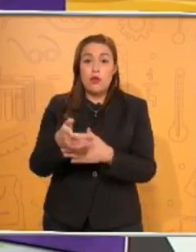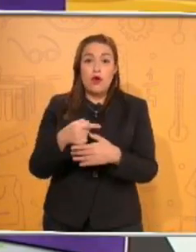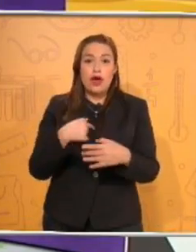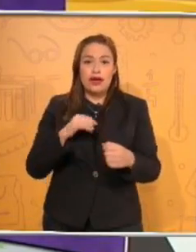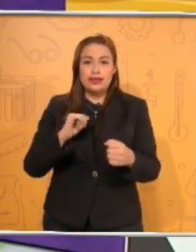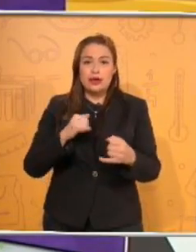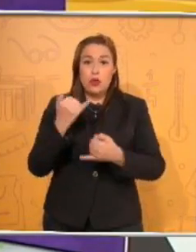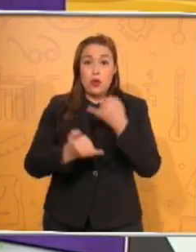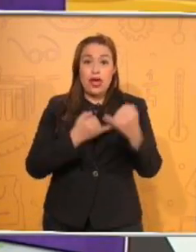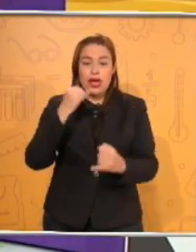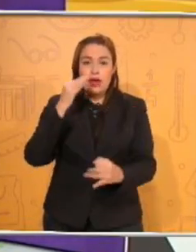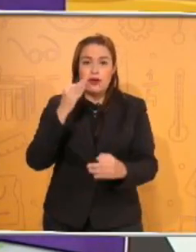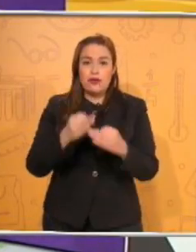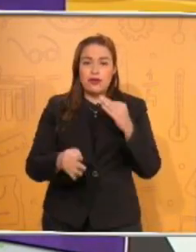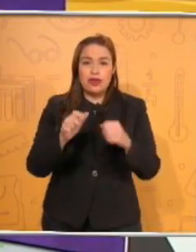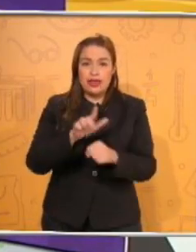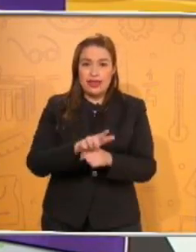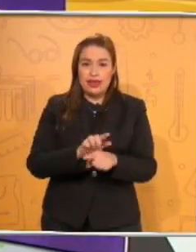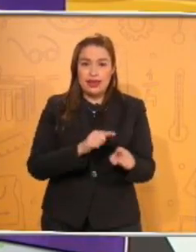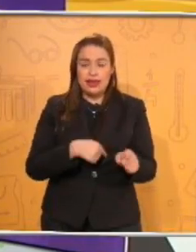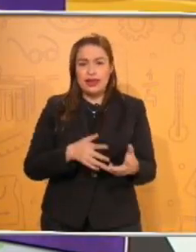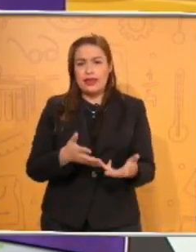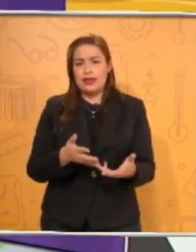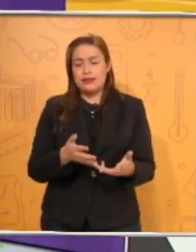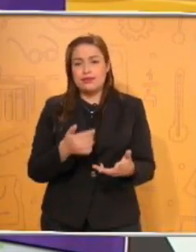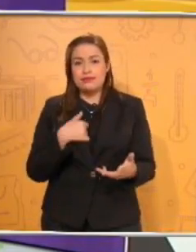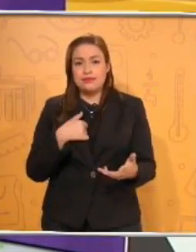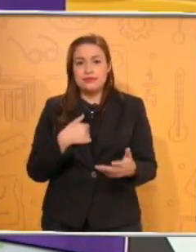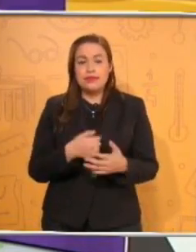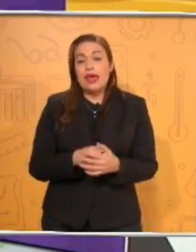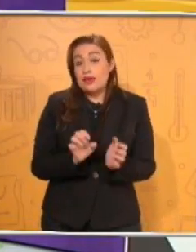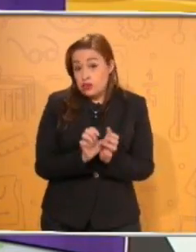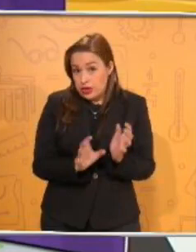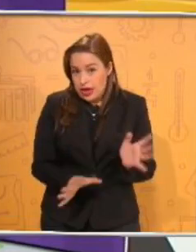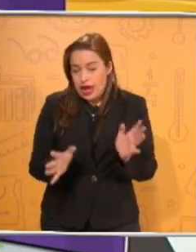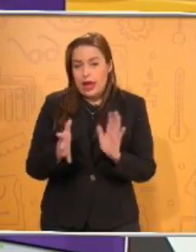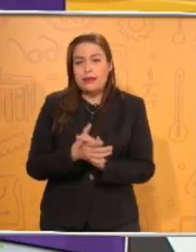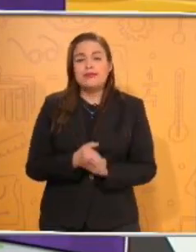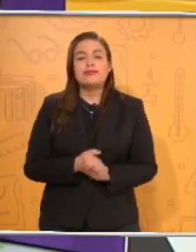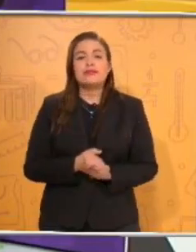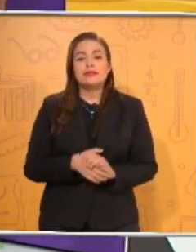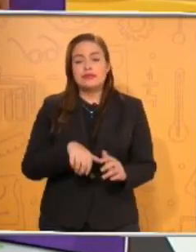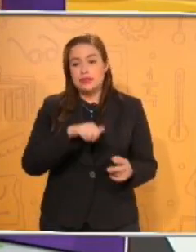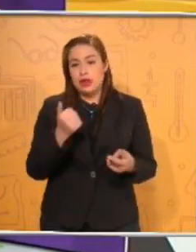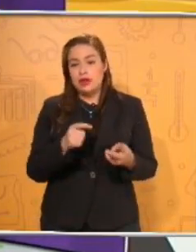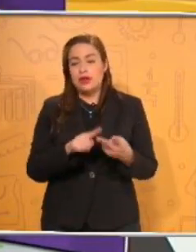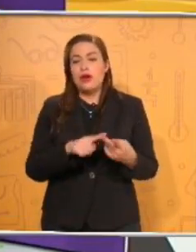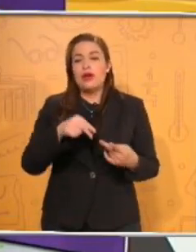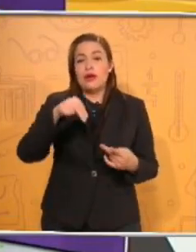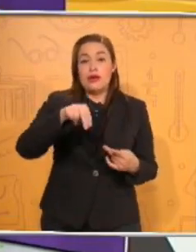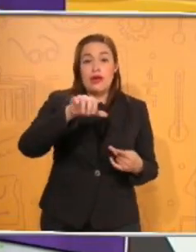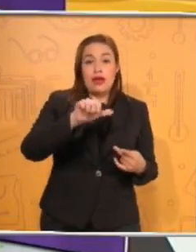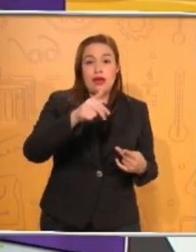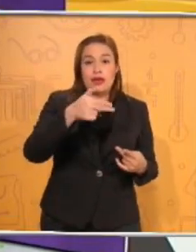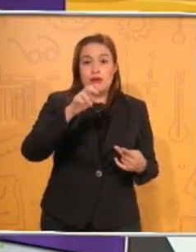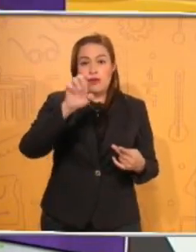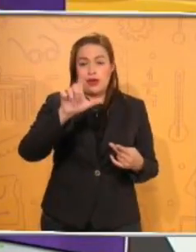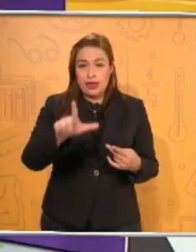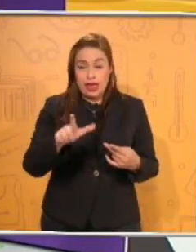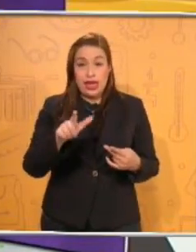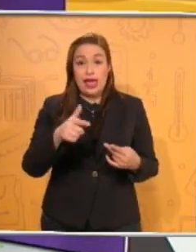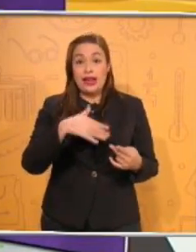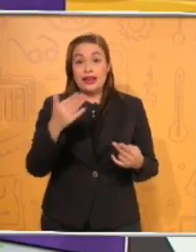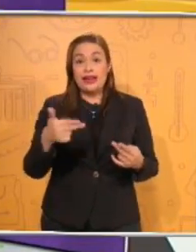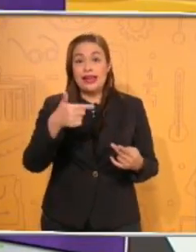then, Tigres fans, don't get mad. I have your example too. Nahuel Guzman was stopping a penalty kick.